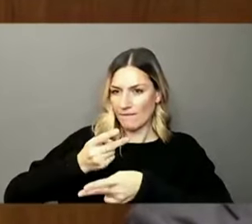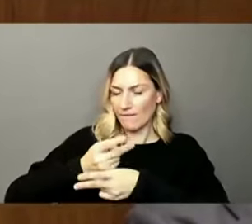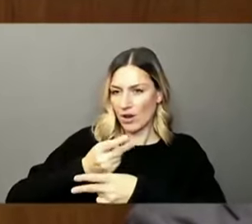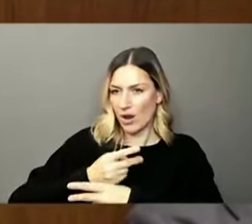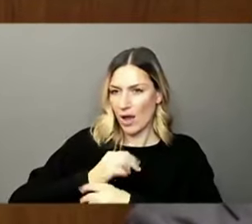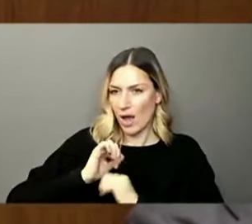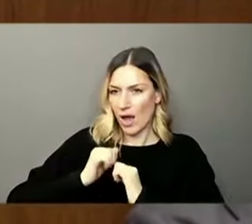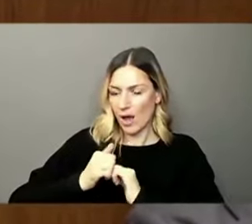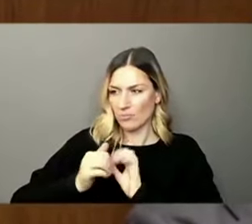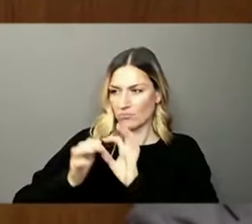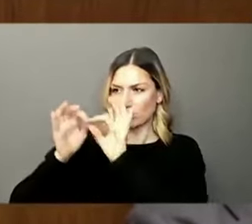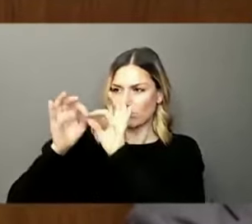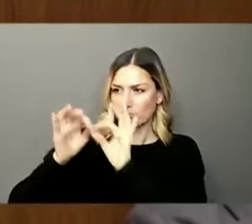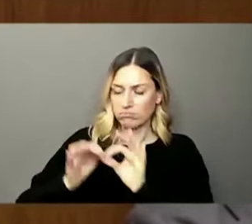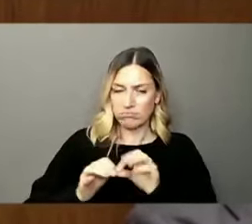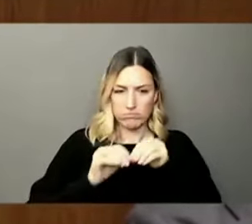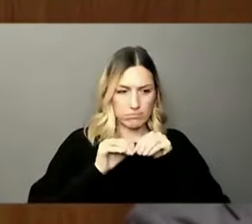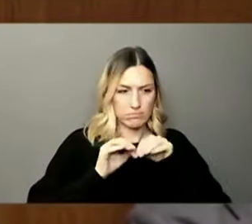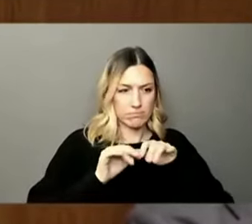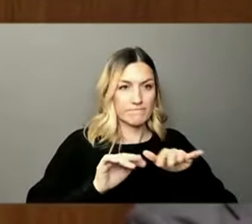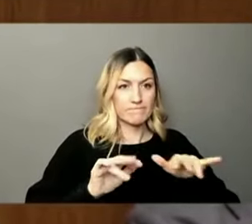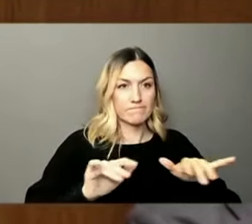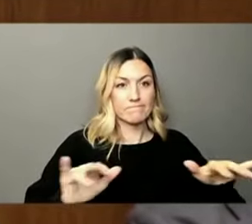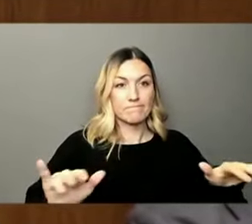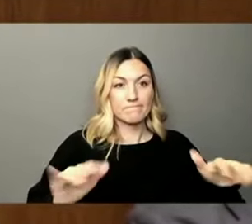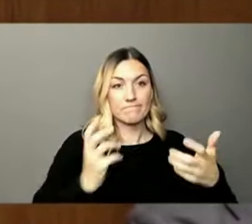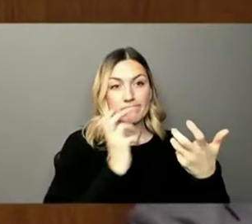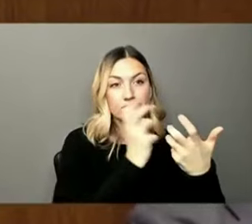assimilate it from different groups. Again,